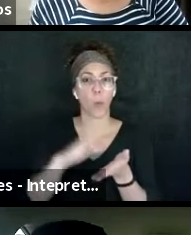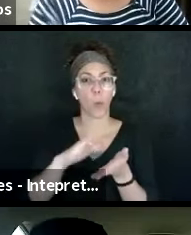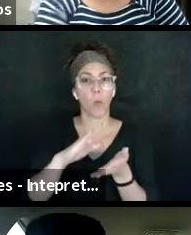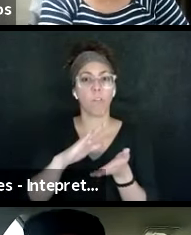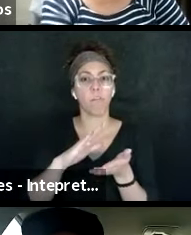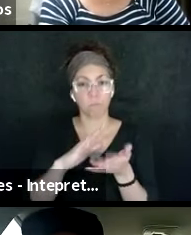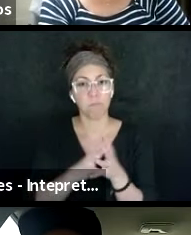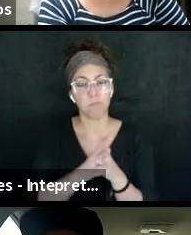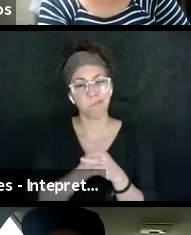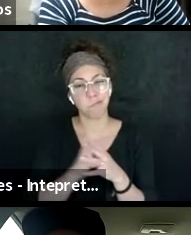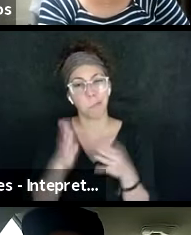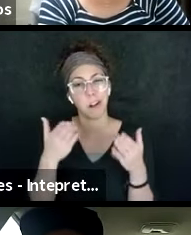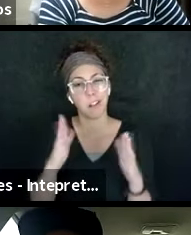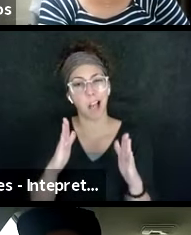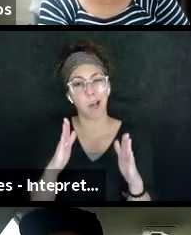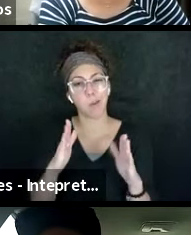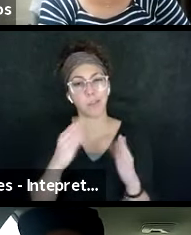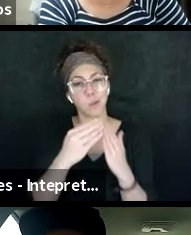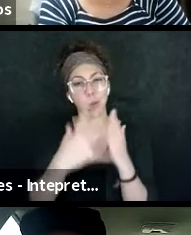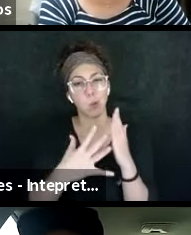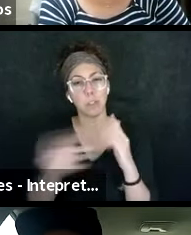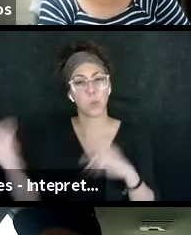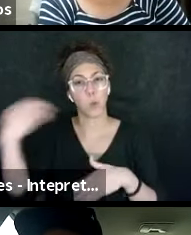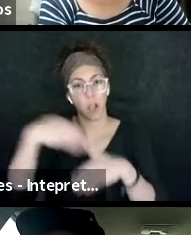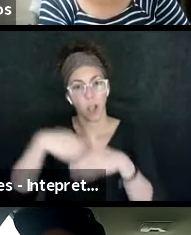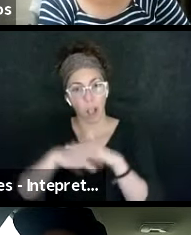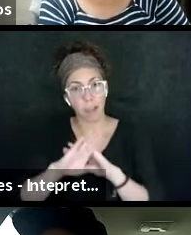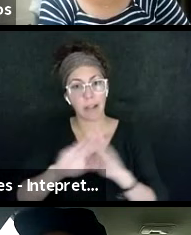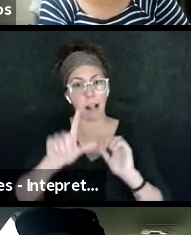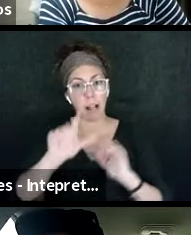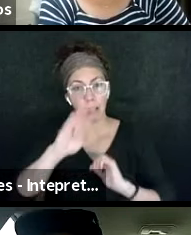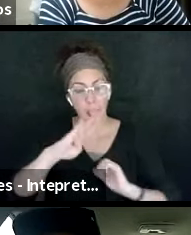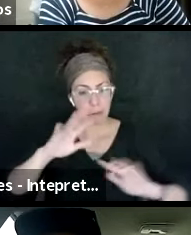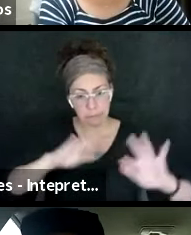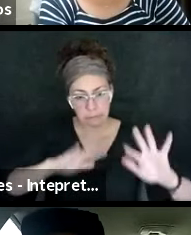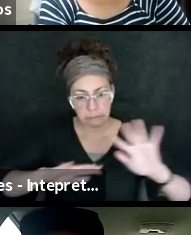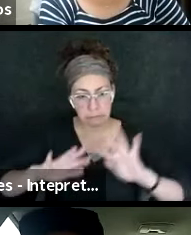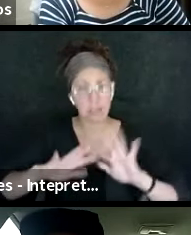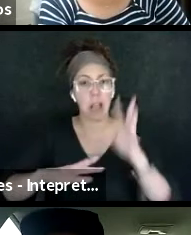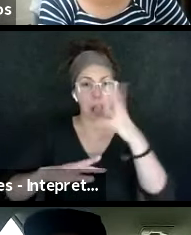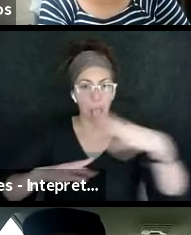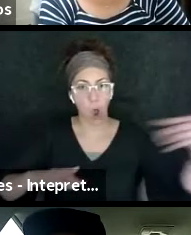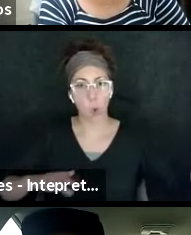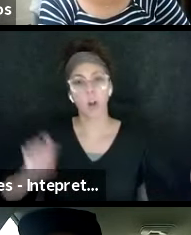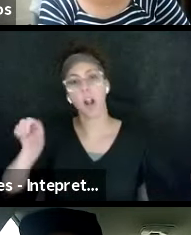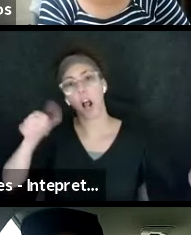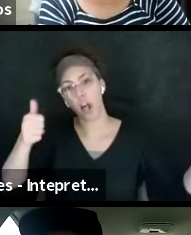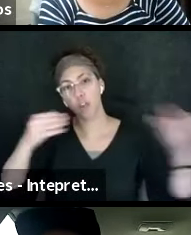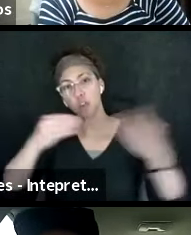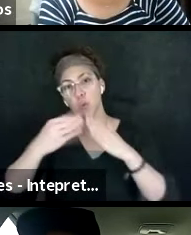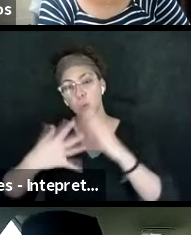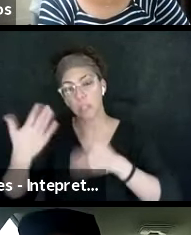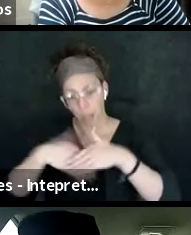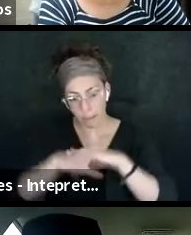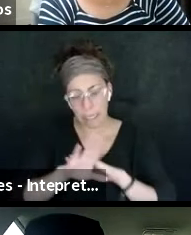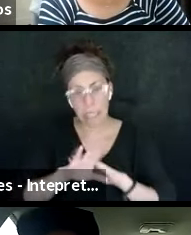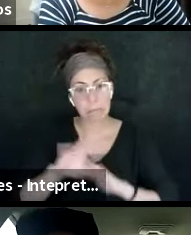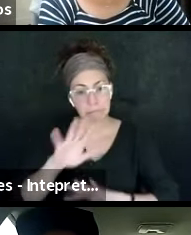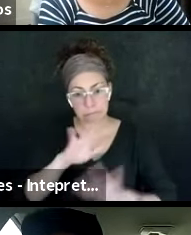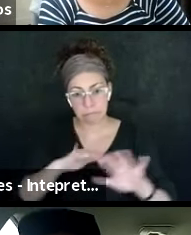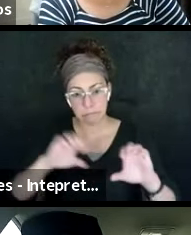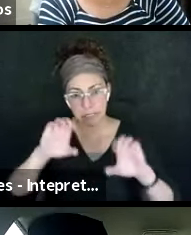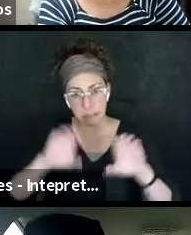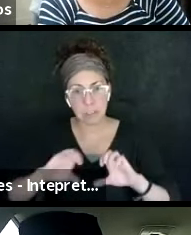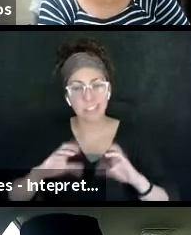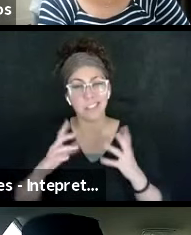every student to cycle through and get the same lab experience. Their whole class gets the same lab experience.